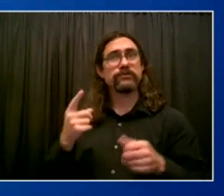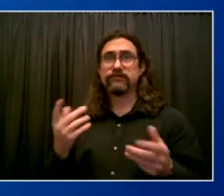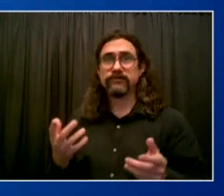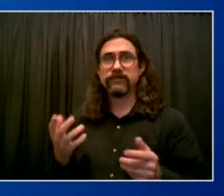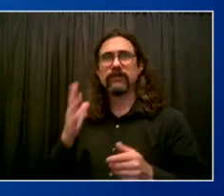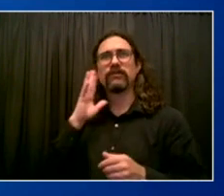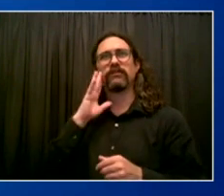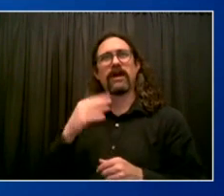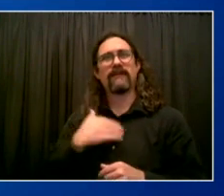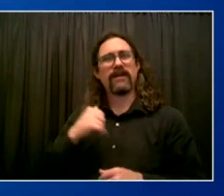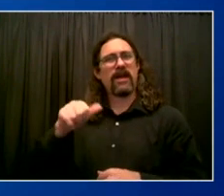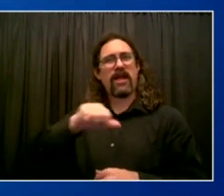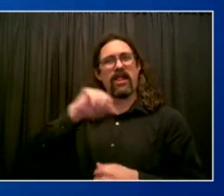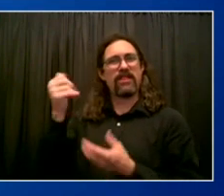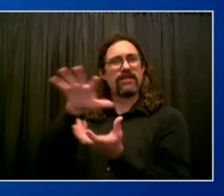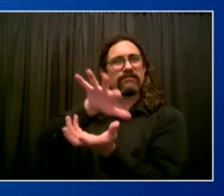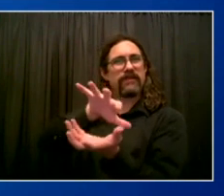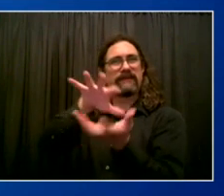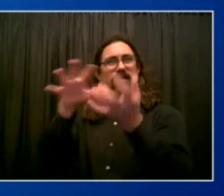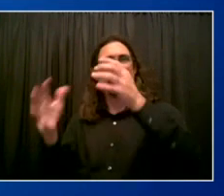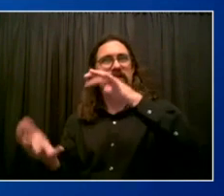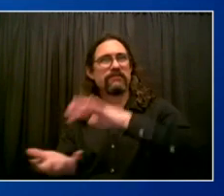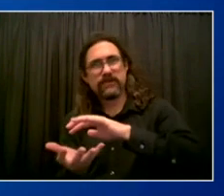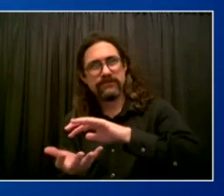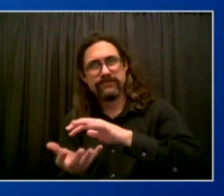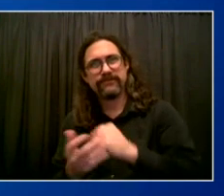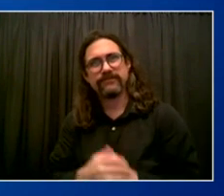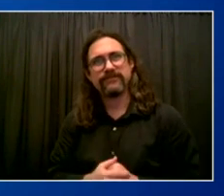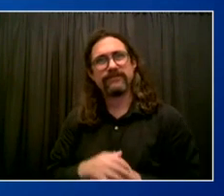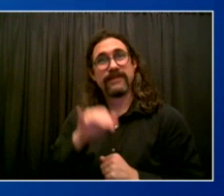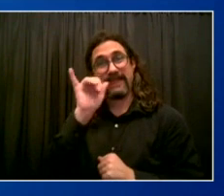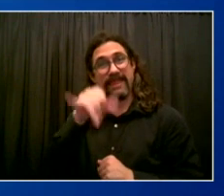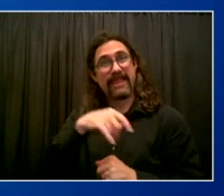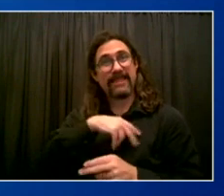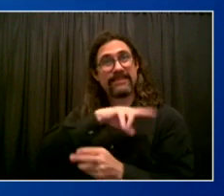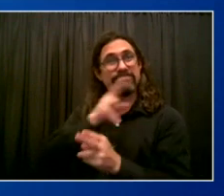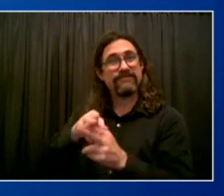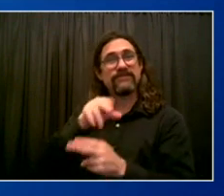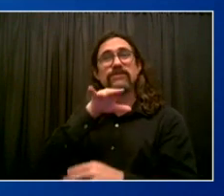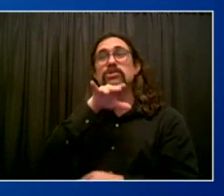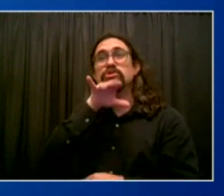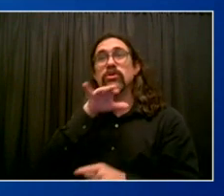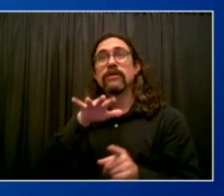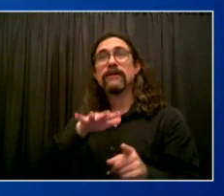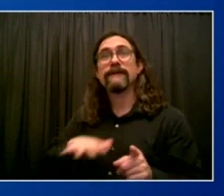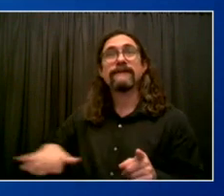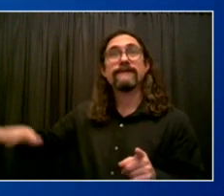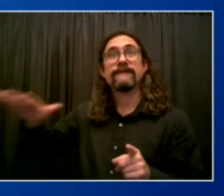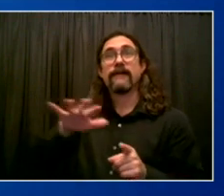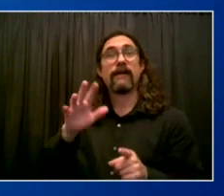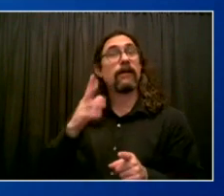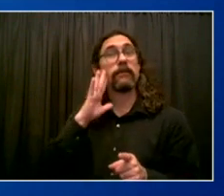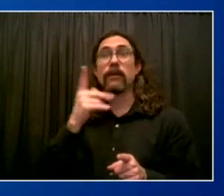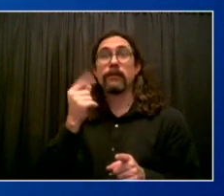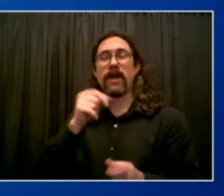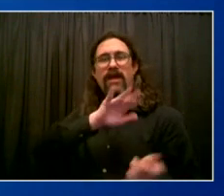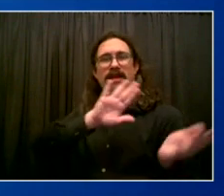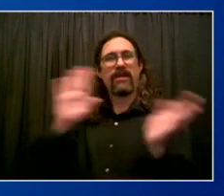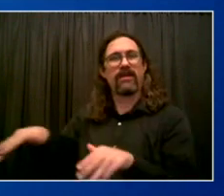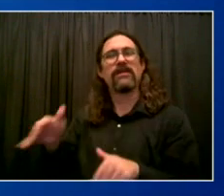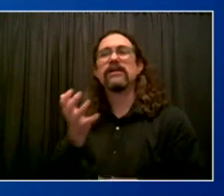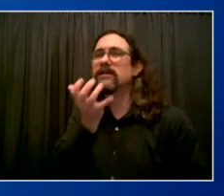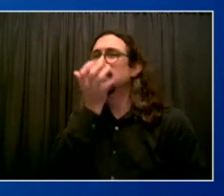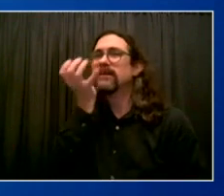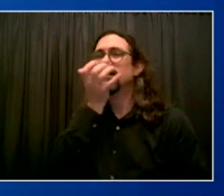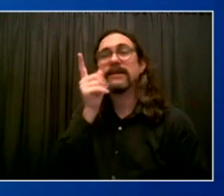133,000 square foot dirt field, will now be a magnificent synthetic turf field. If anybody's ever seen asphalt green, it'll be as beautiful as asphalt green